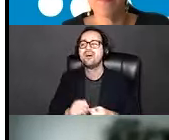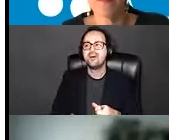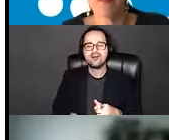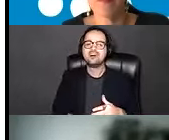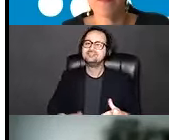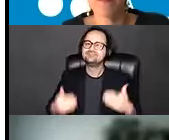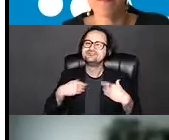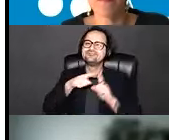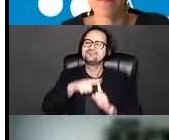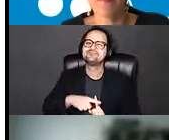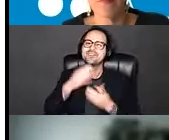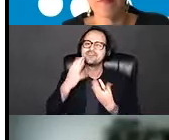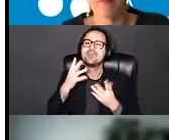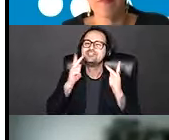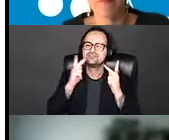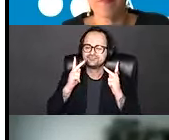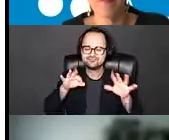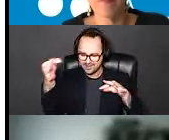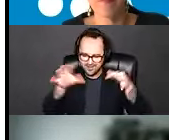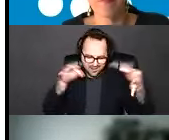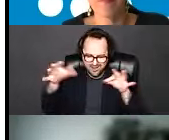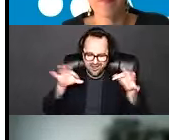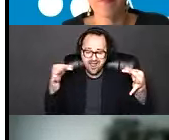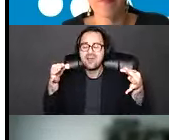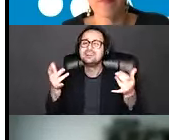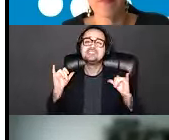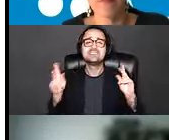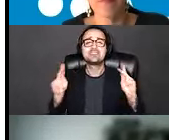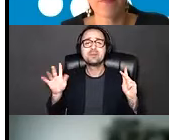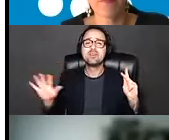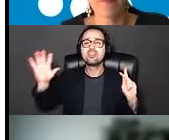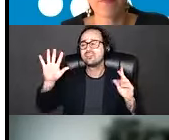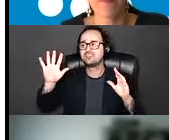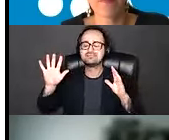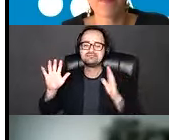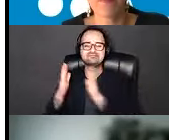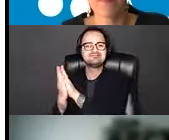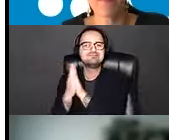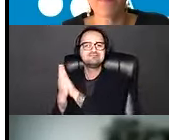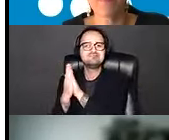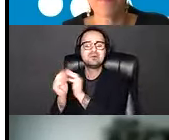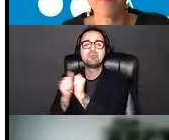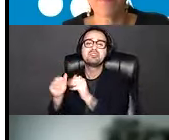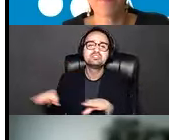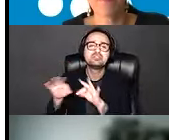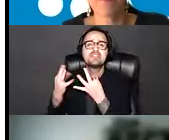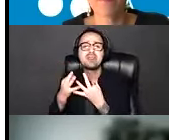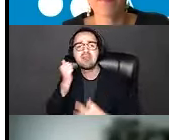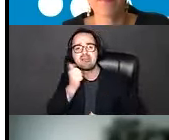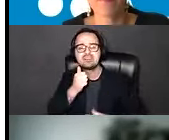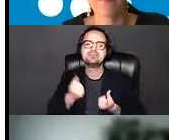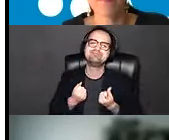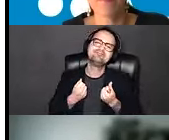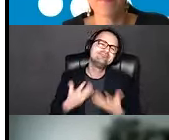lot of positive information, and yet the people who are really closest to children and families on a day-to-day basis are